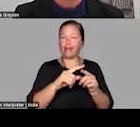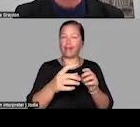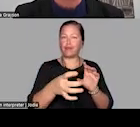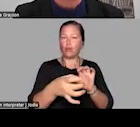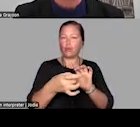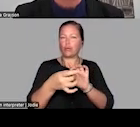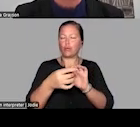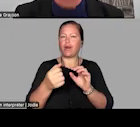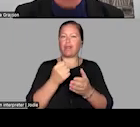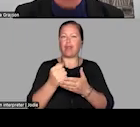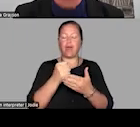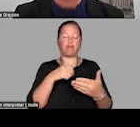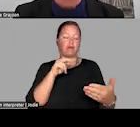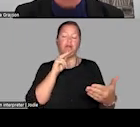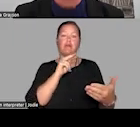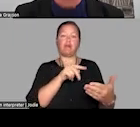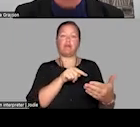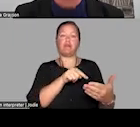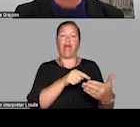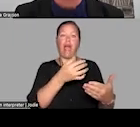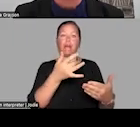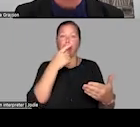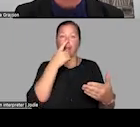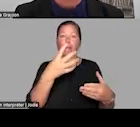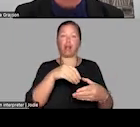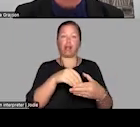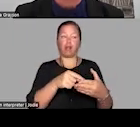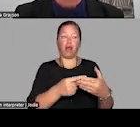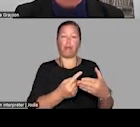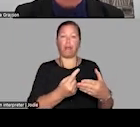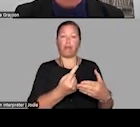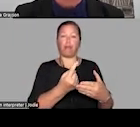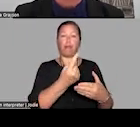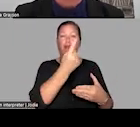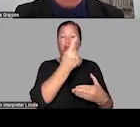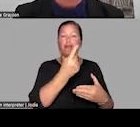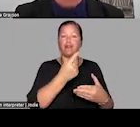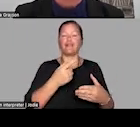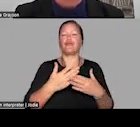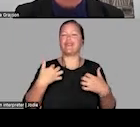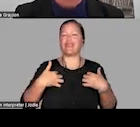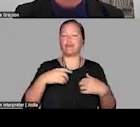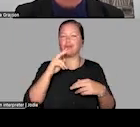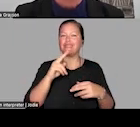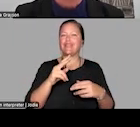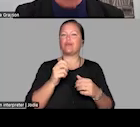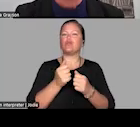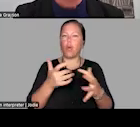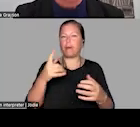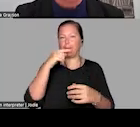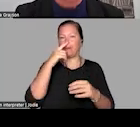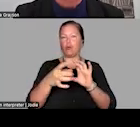The numbers on my little counter here of participants is going up rapidly, which is exciting to see so many people joining